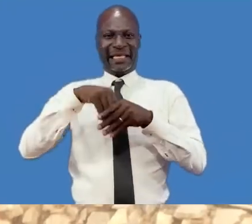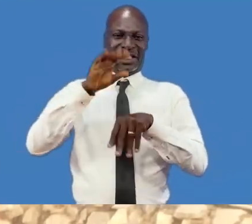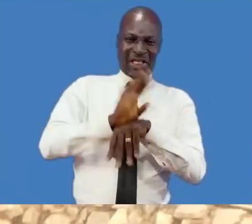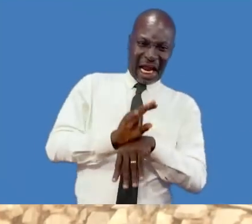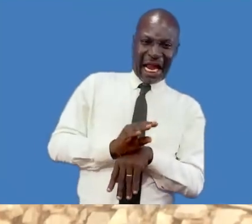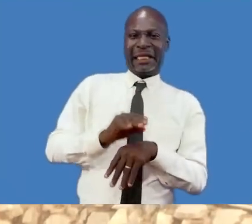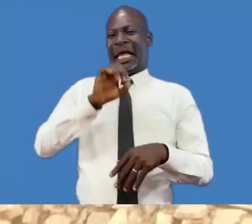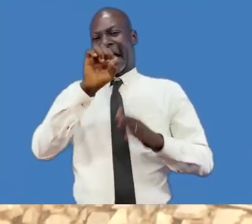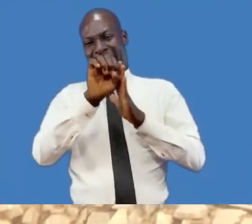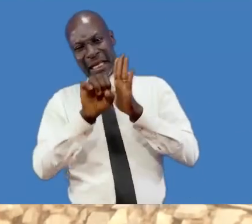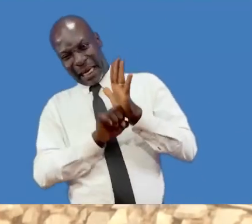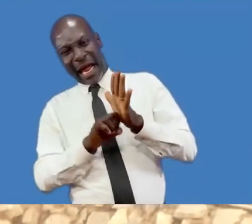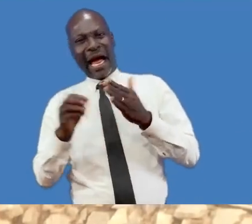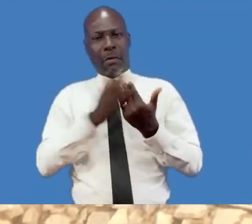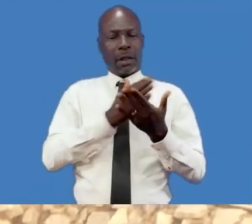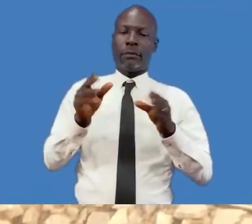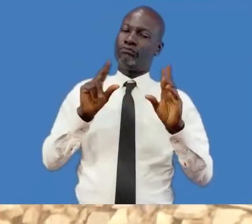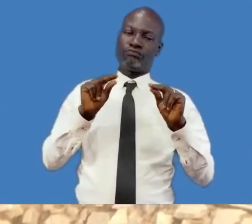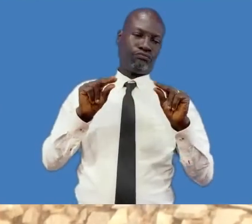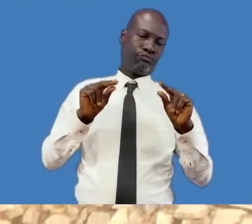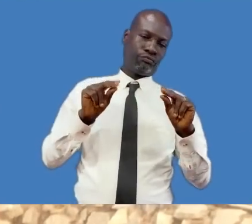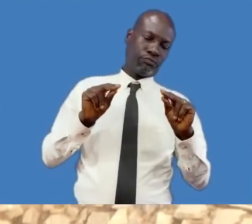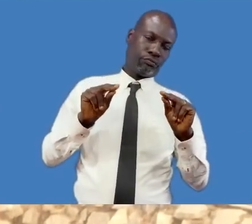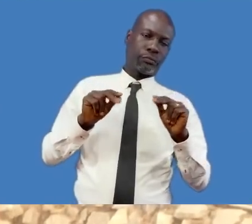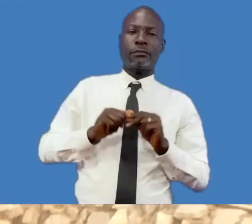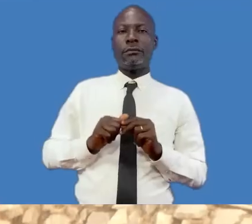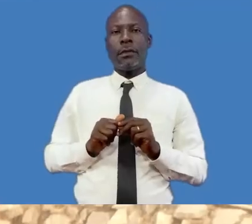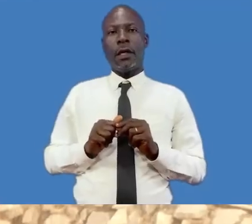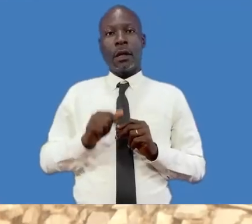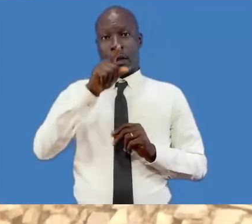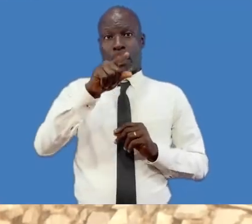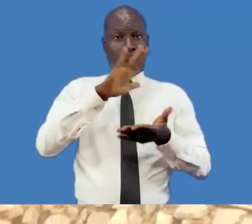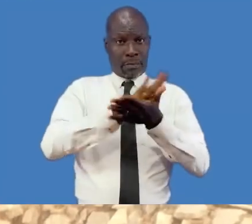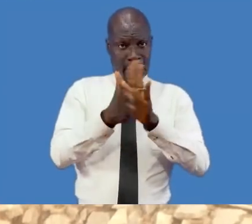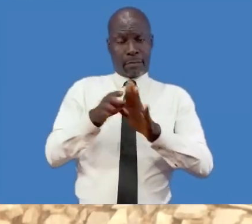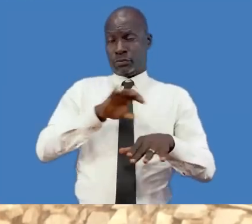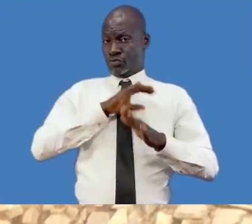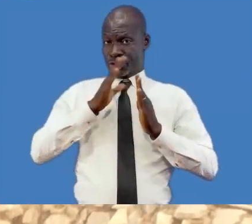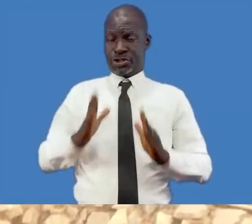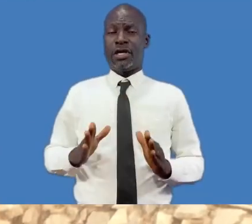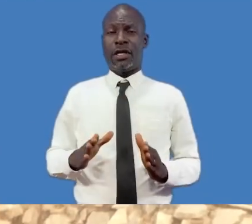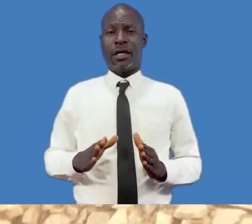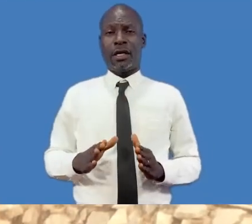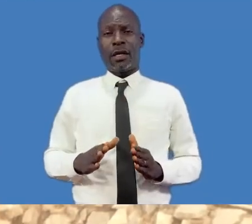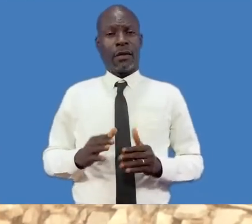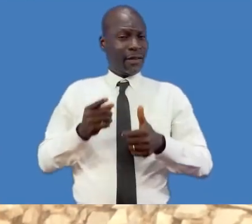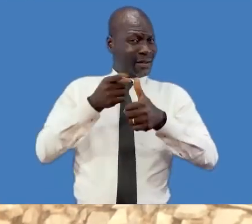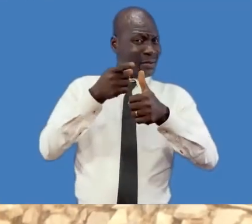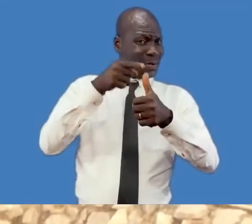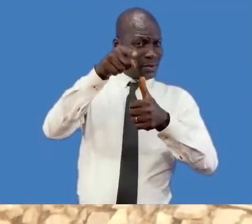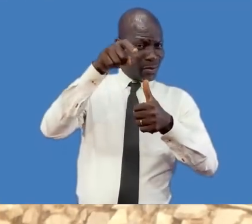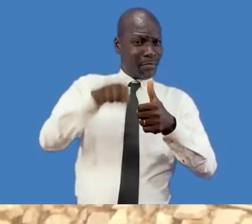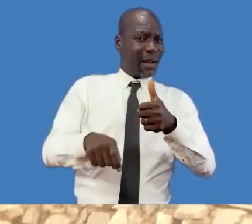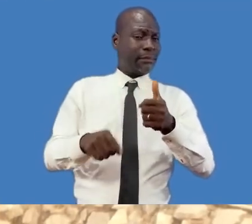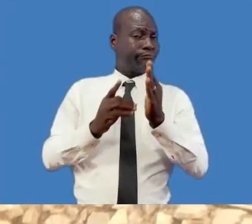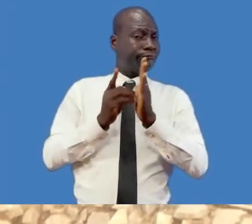ɛna me yɛ elder, ɛna me ɛnya me ho asɛm na me no wo kan wo. Having become a Christian no, ade atwa sɛ wo develop